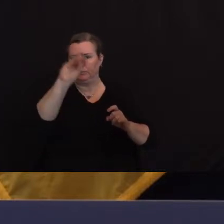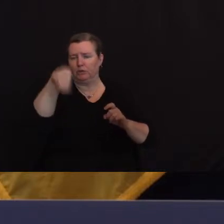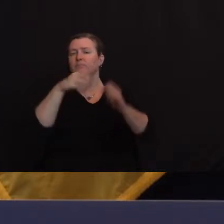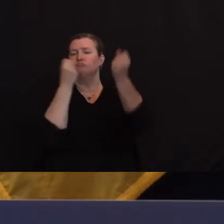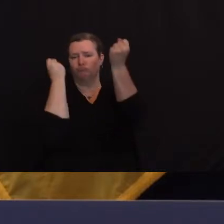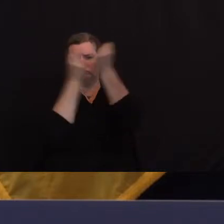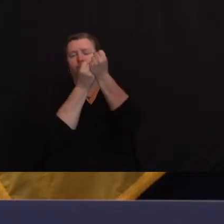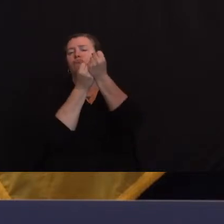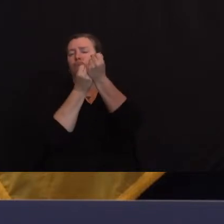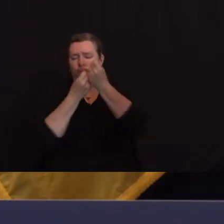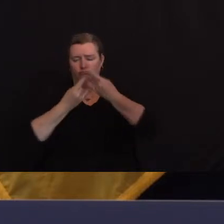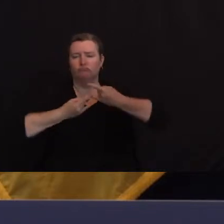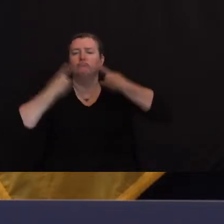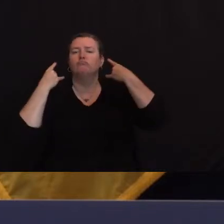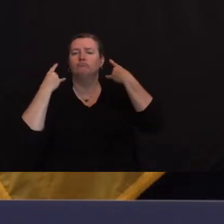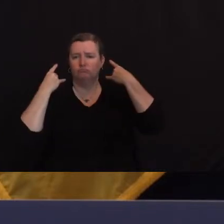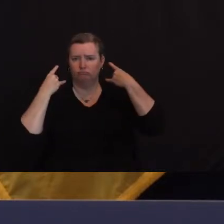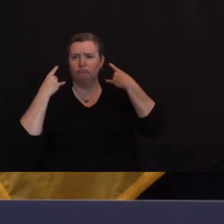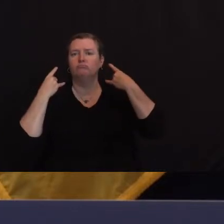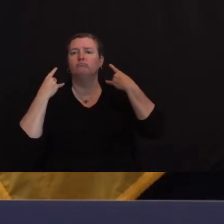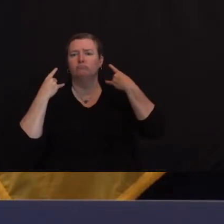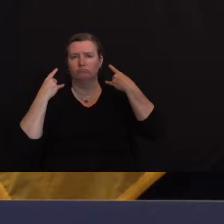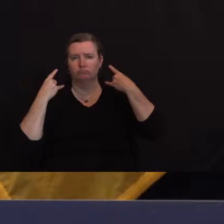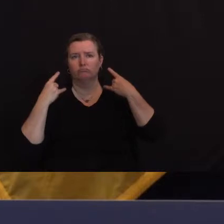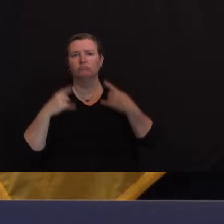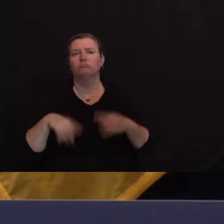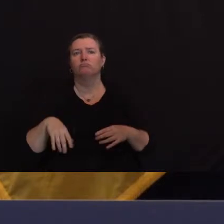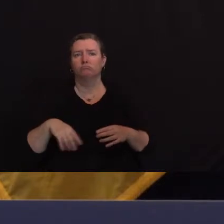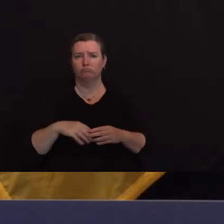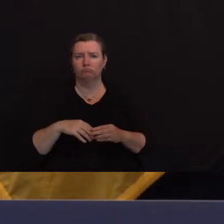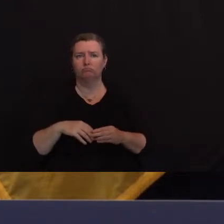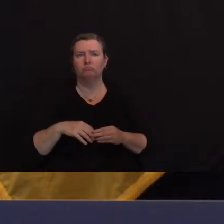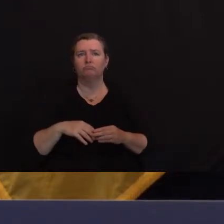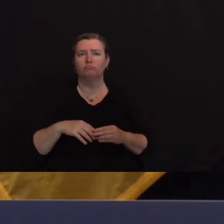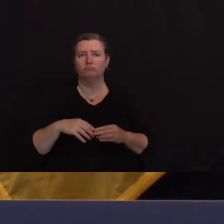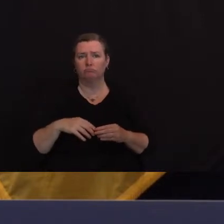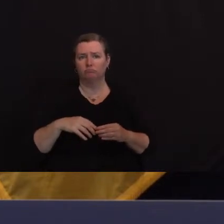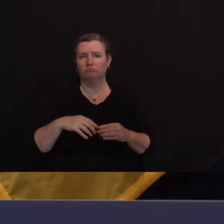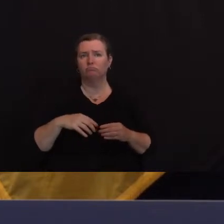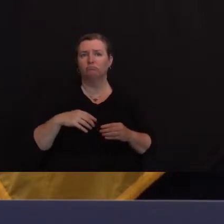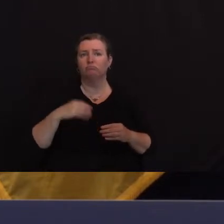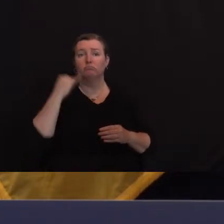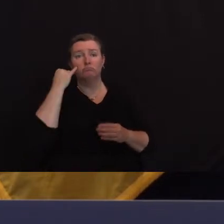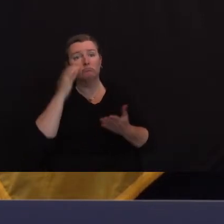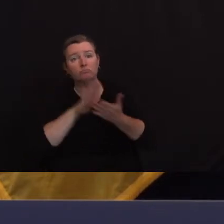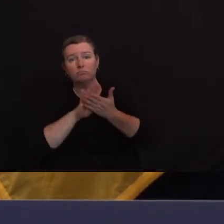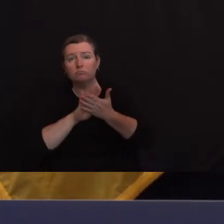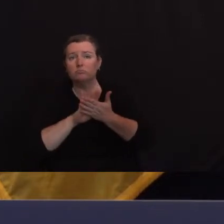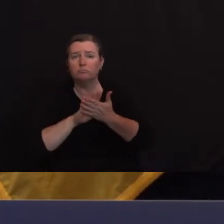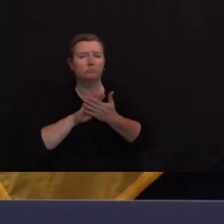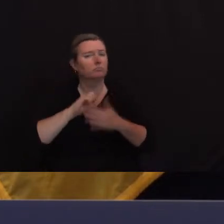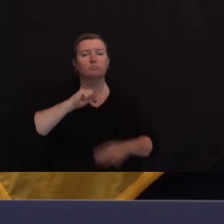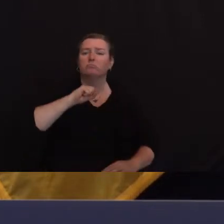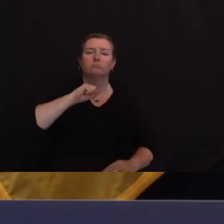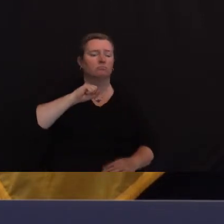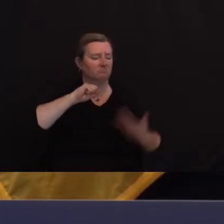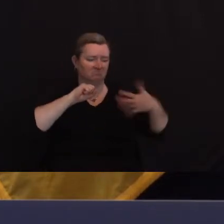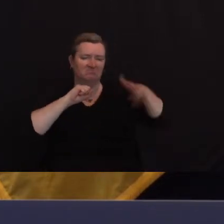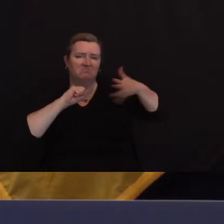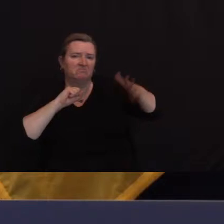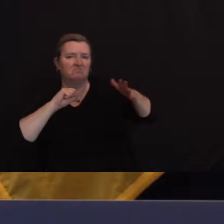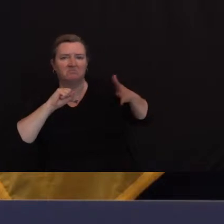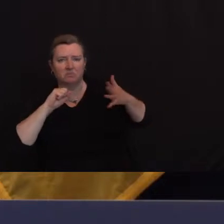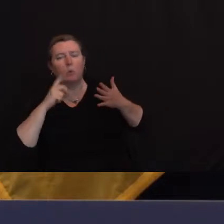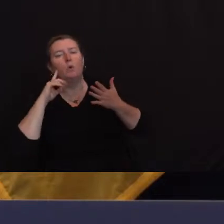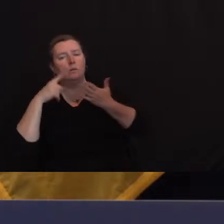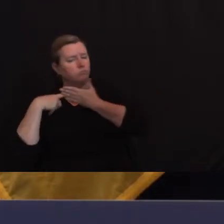say our deliberations with the districts, even if they didn't start in a place that we liked, have been, at least up till now, have ended up in a place